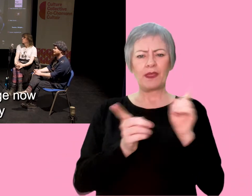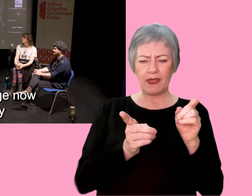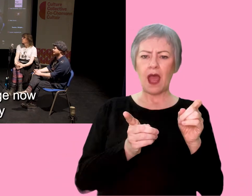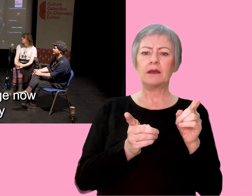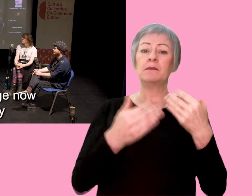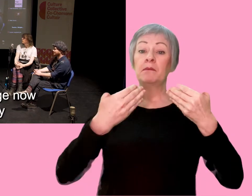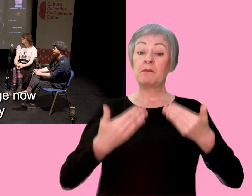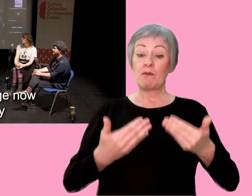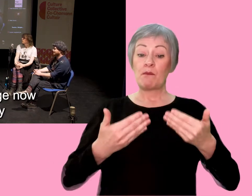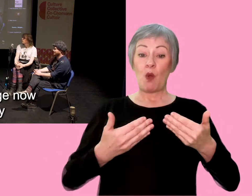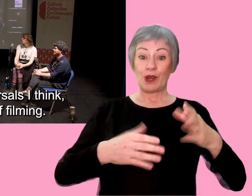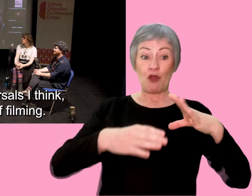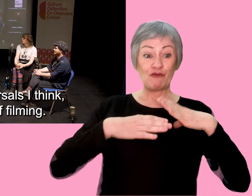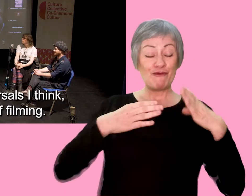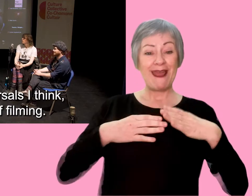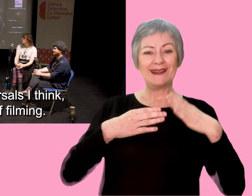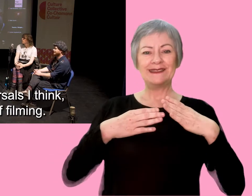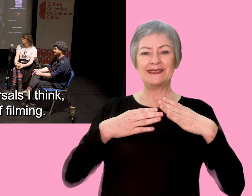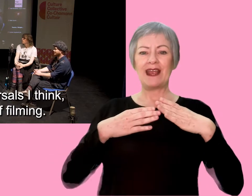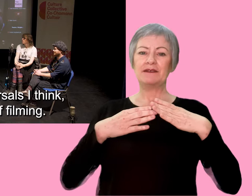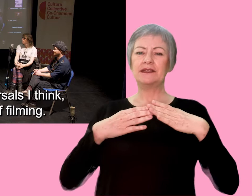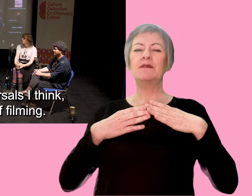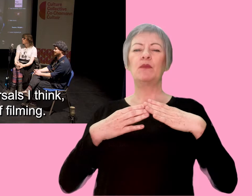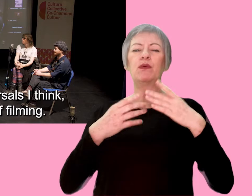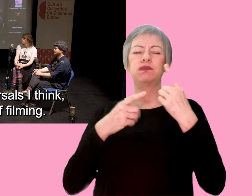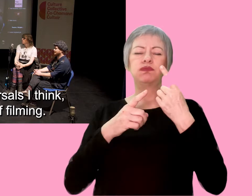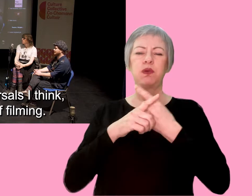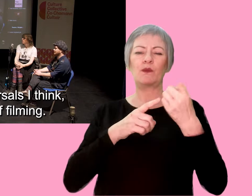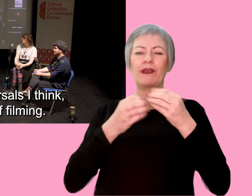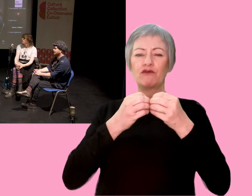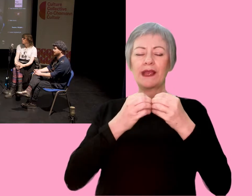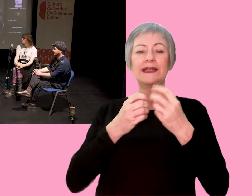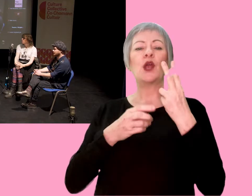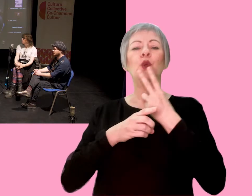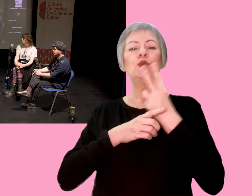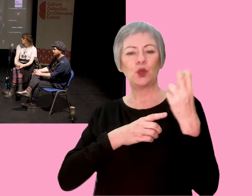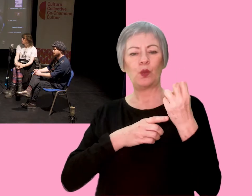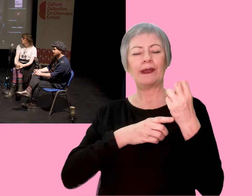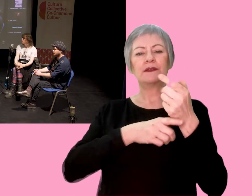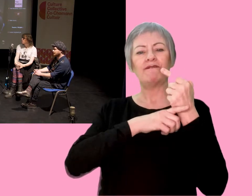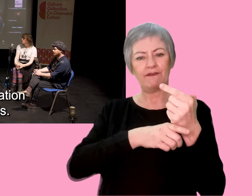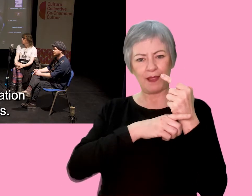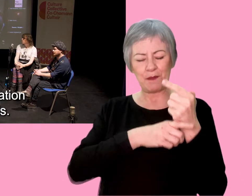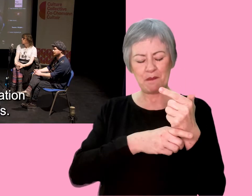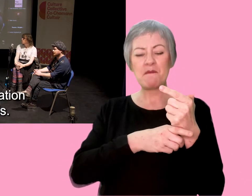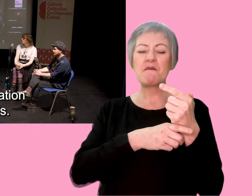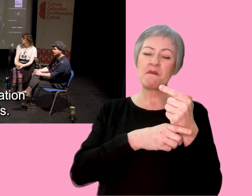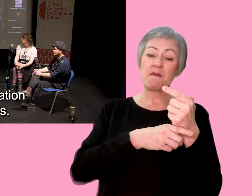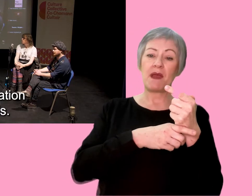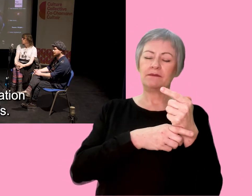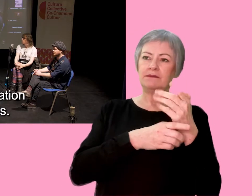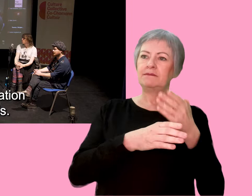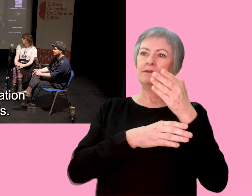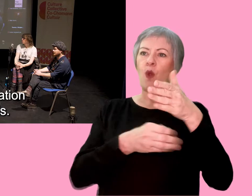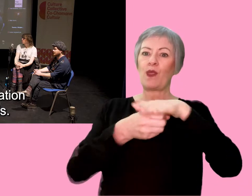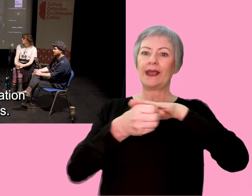stage now of getting ready in another week of rehearsals, I think, and then 2 weeks of filming. Very nice. And kind of on location